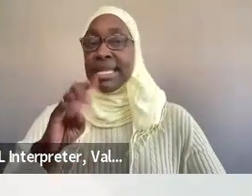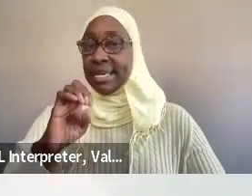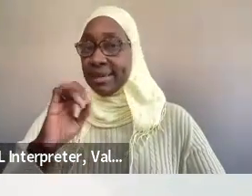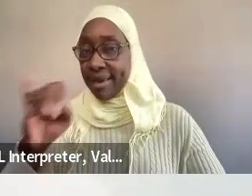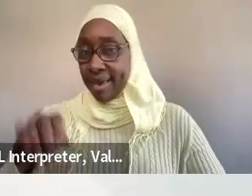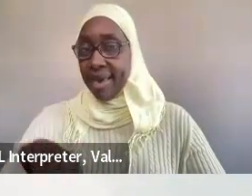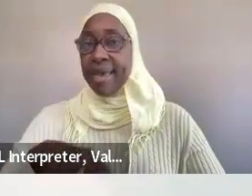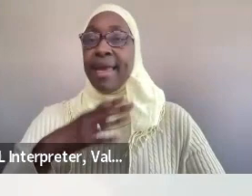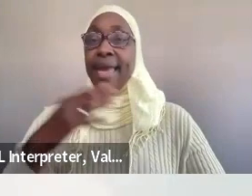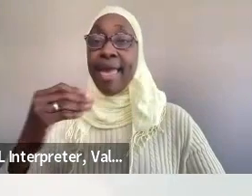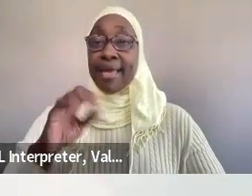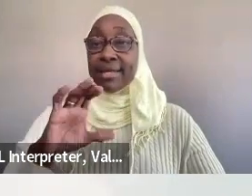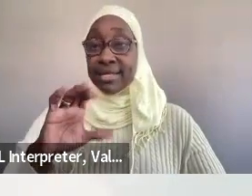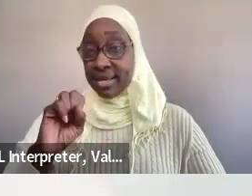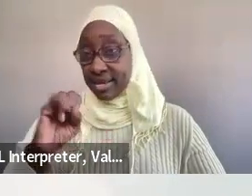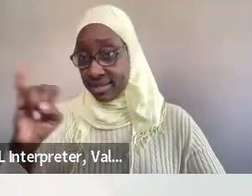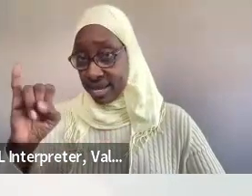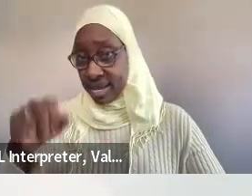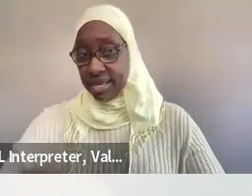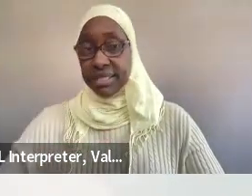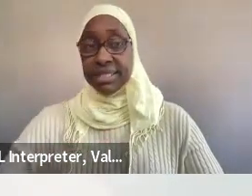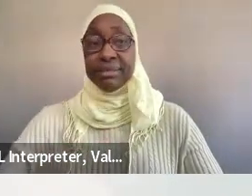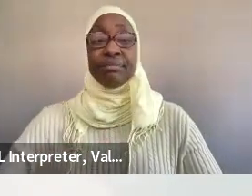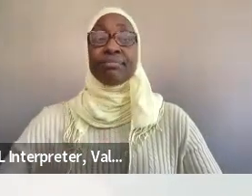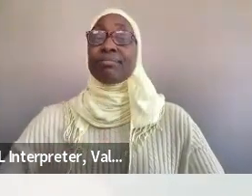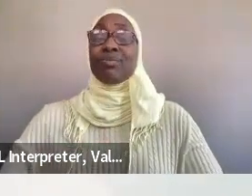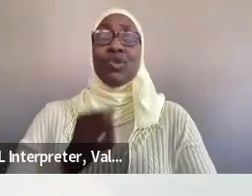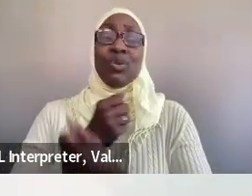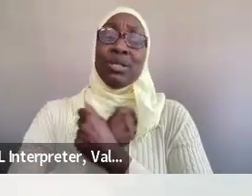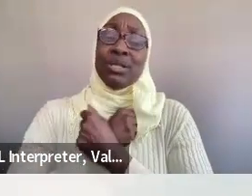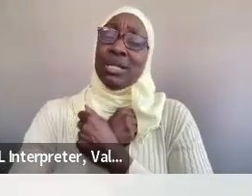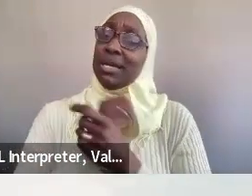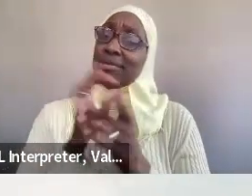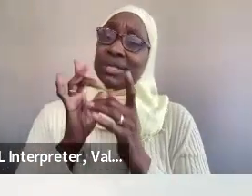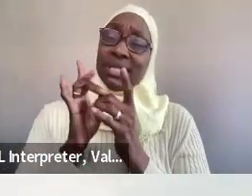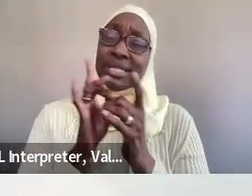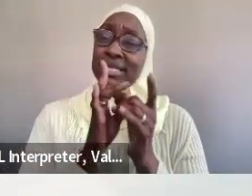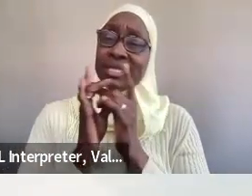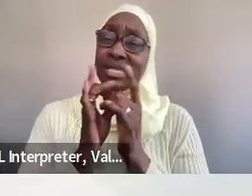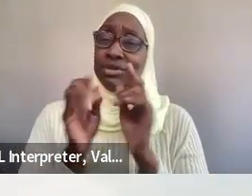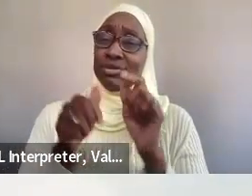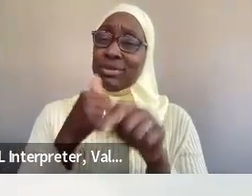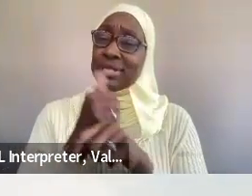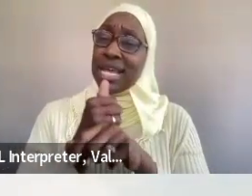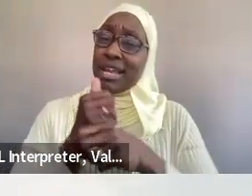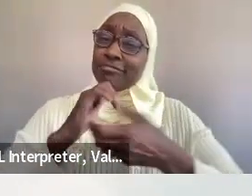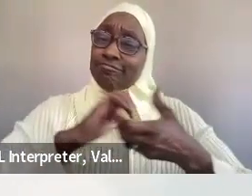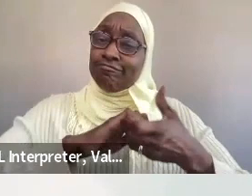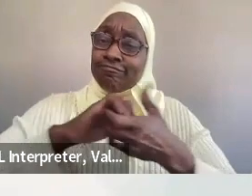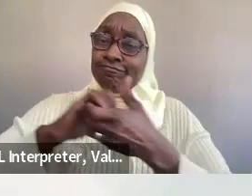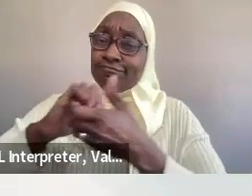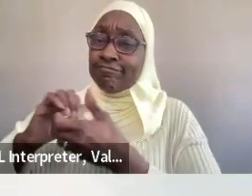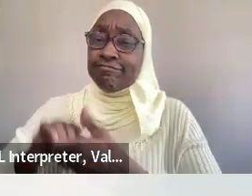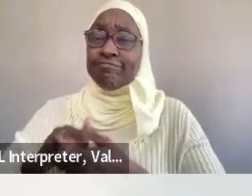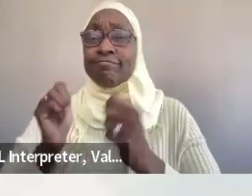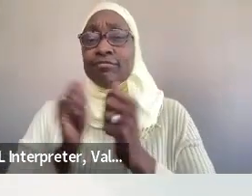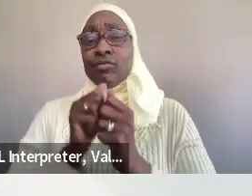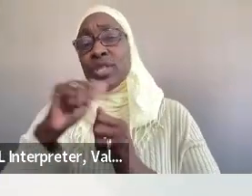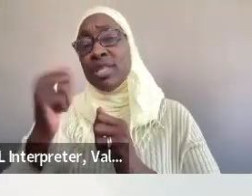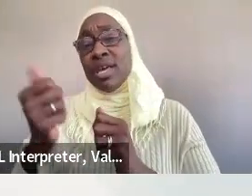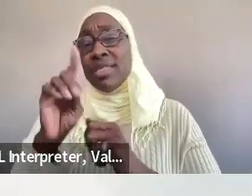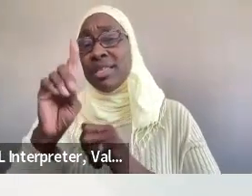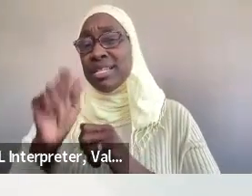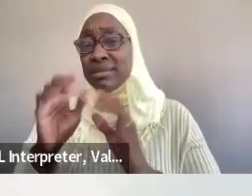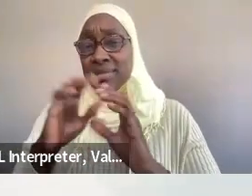CSI. And we also would love to continue forming coalitions with other disability groups on campus, as well as other advocacy